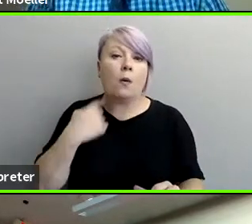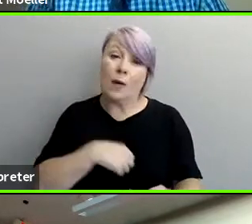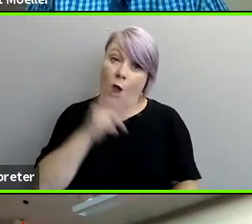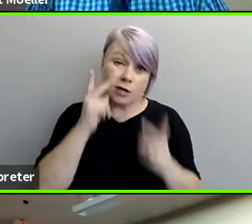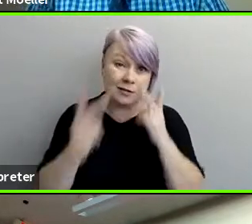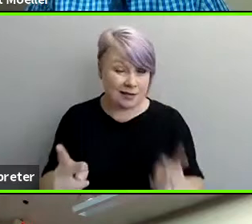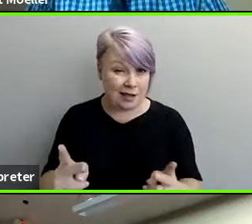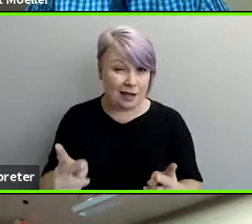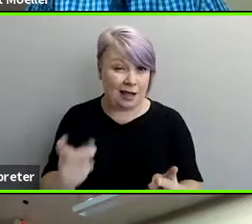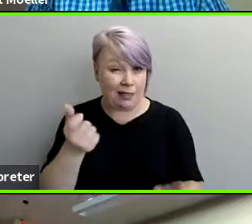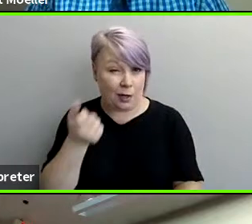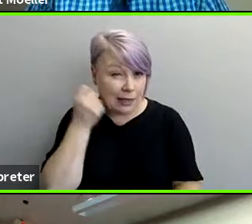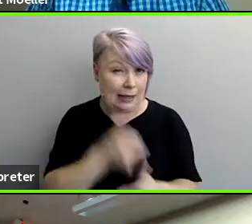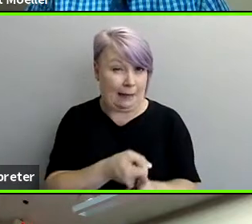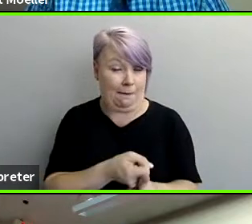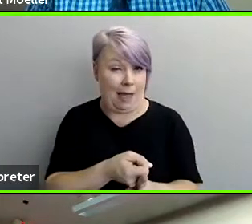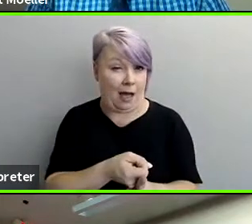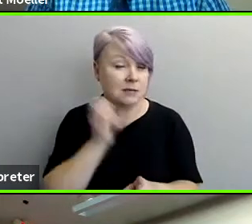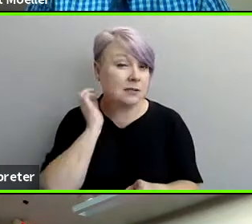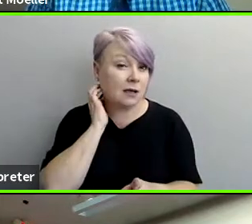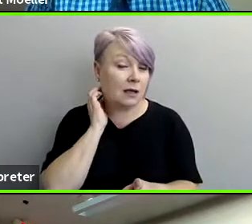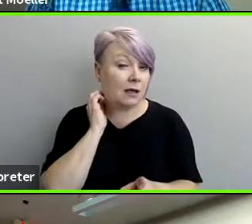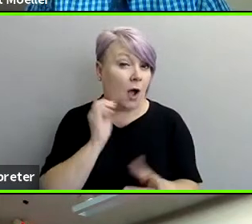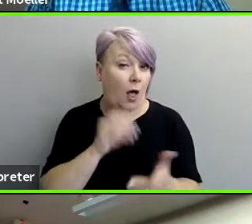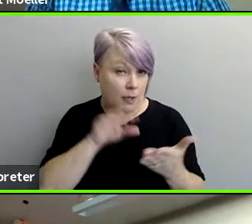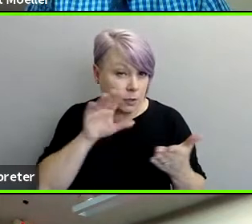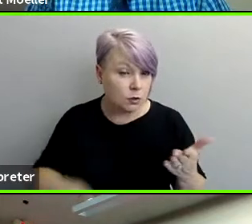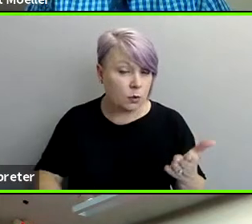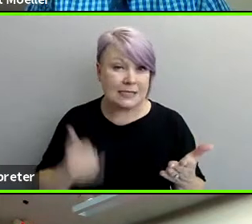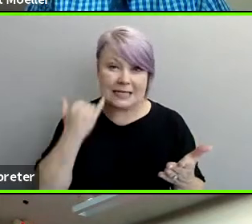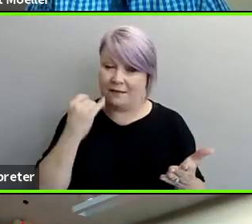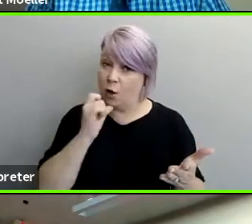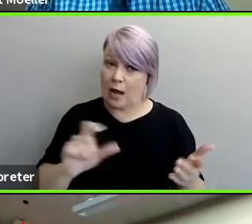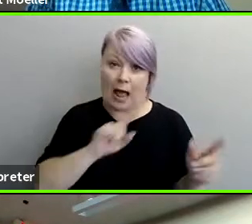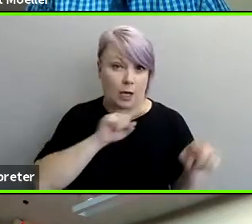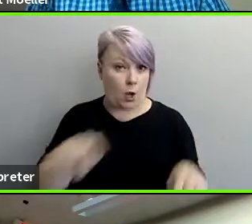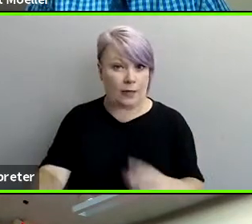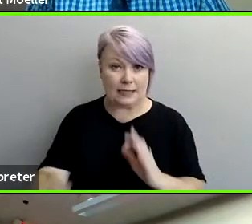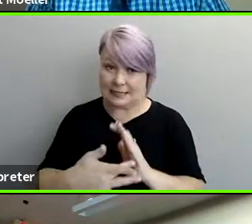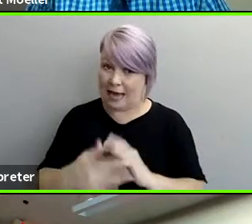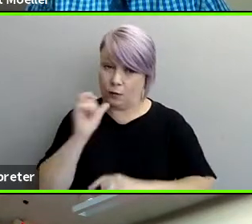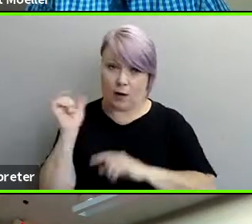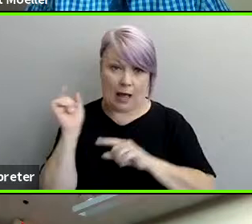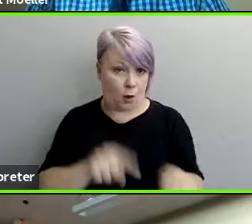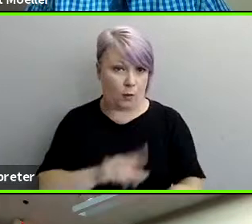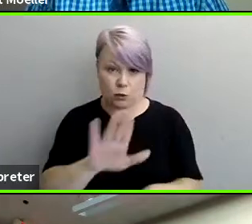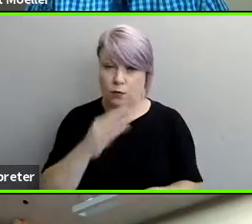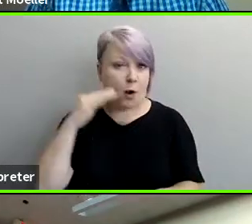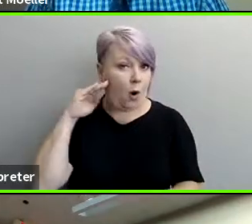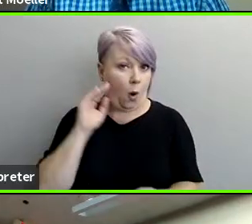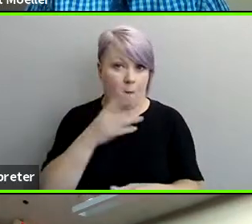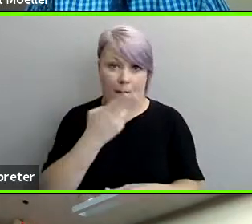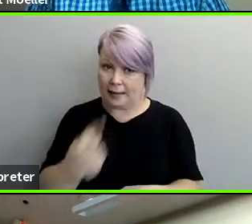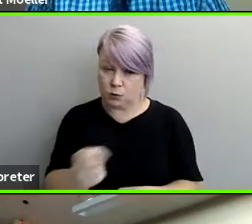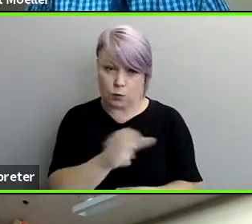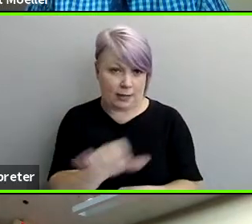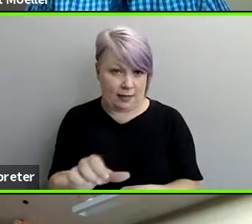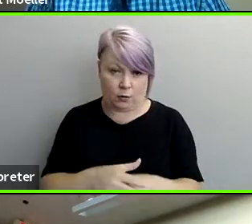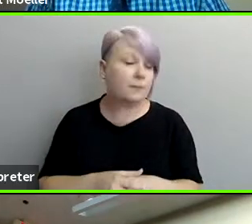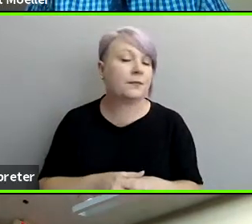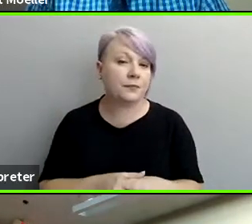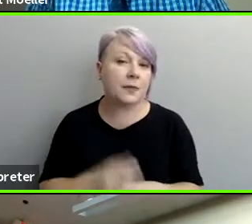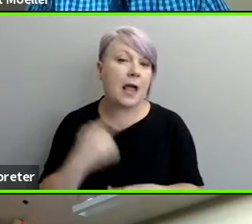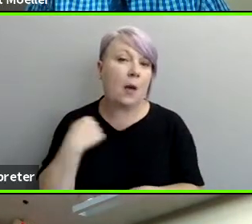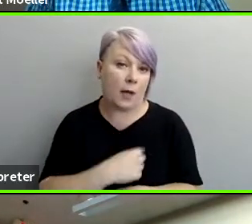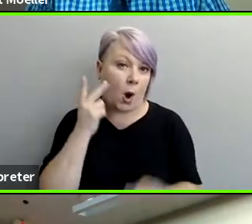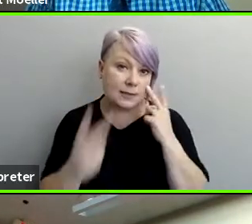to their home high school, then they're not coming to us either, especially if they're an afternoon student. So that is something that we are seeing in some of those areas where they